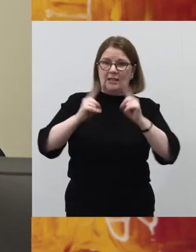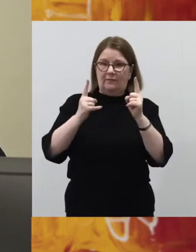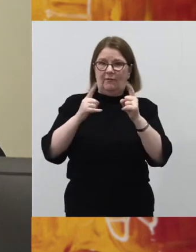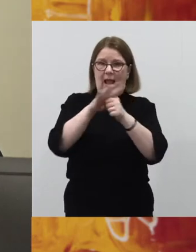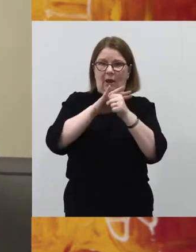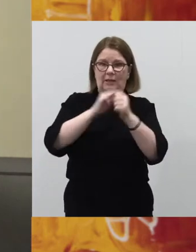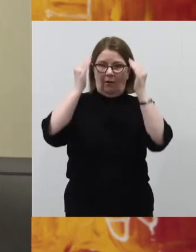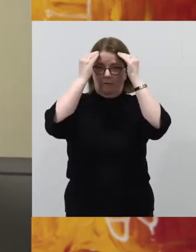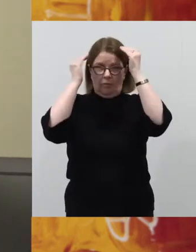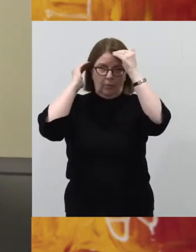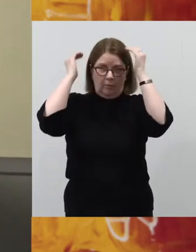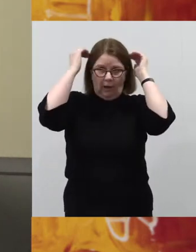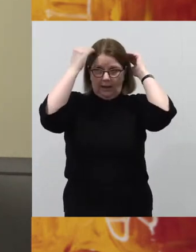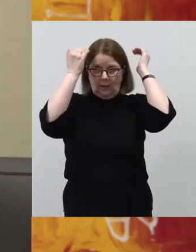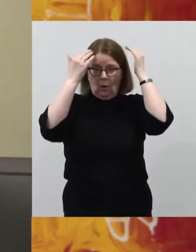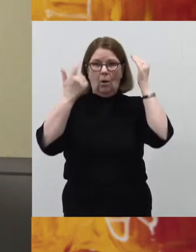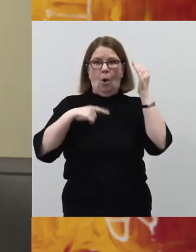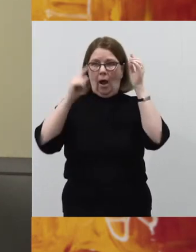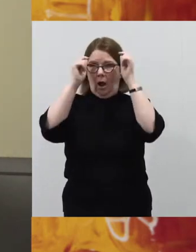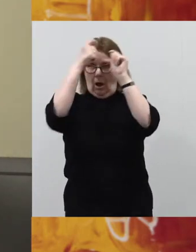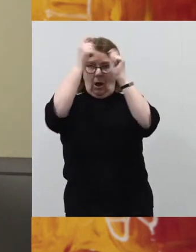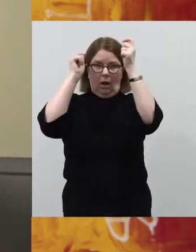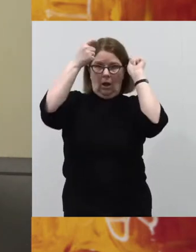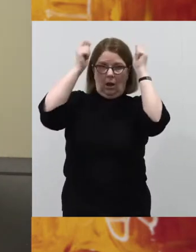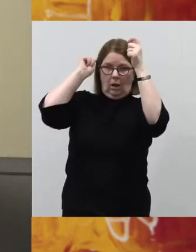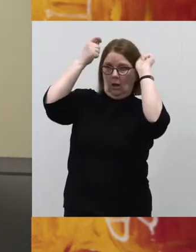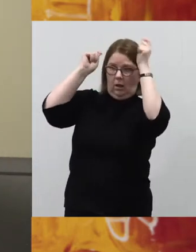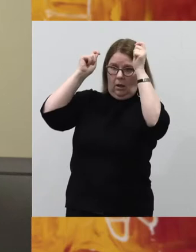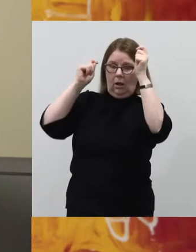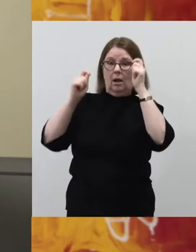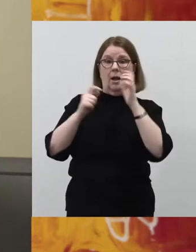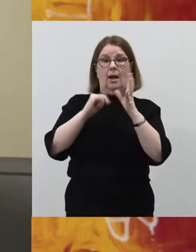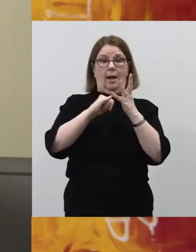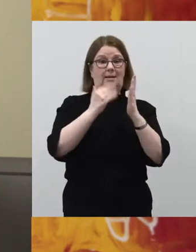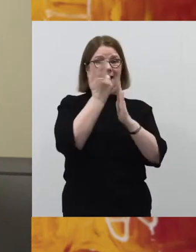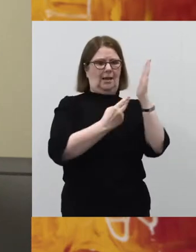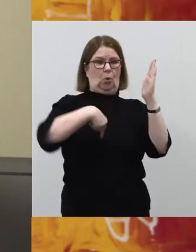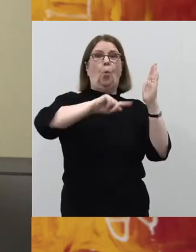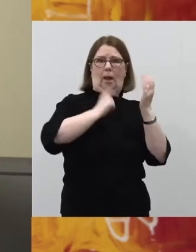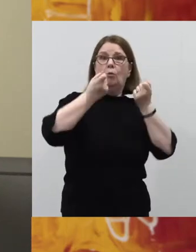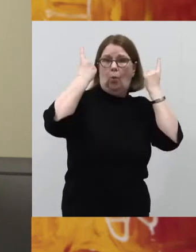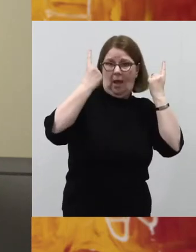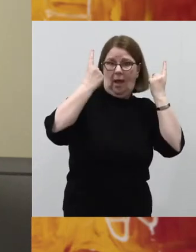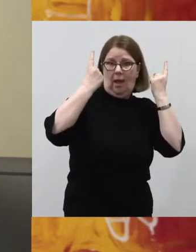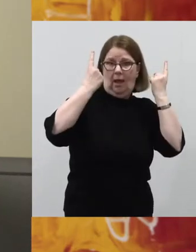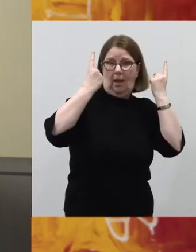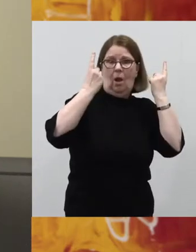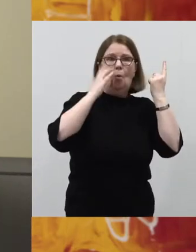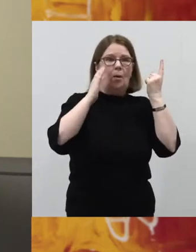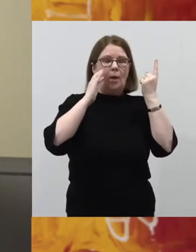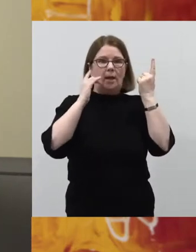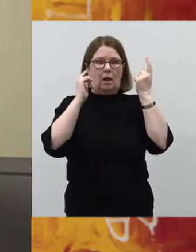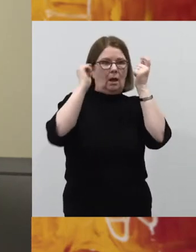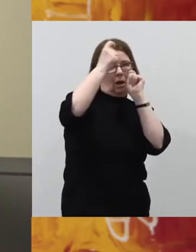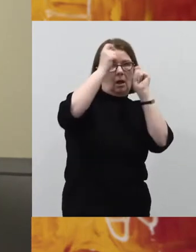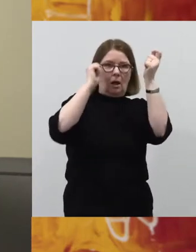release. In all these areas, artists provide an exemplary model of practical, structural engagement with